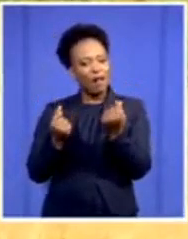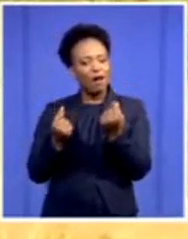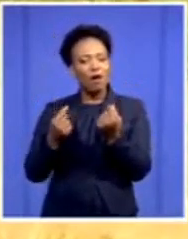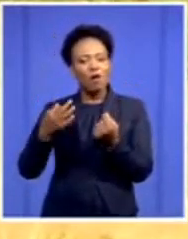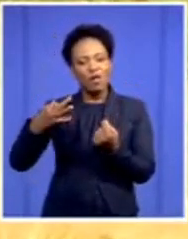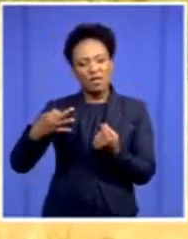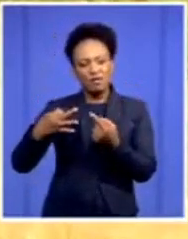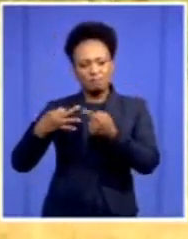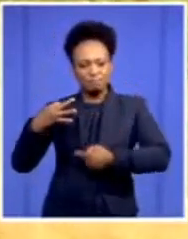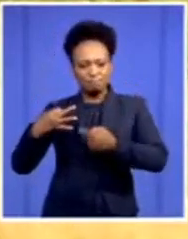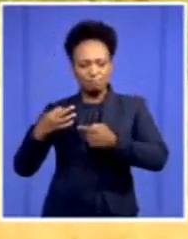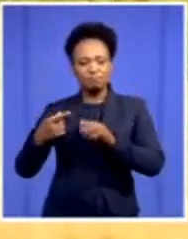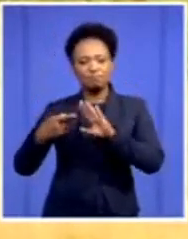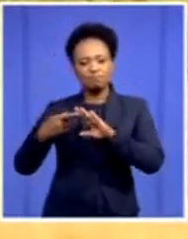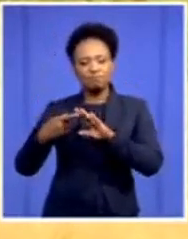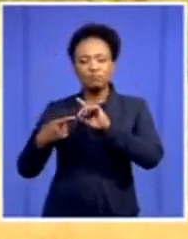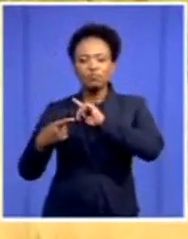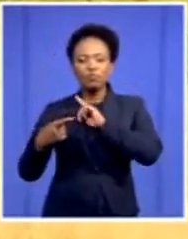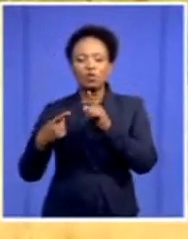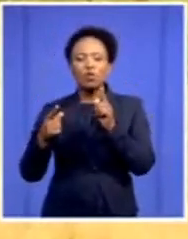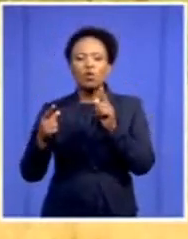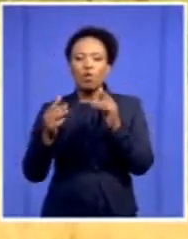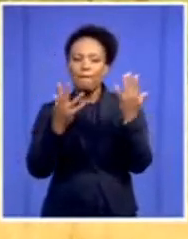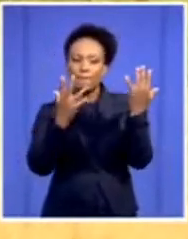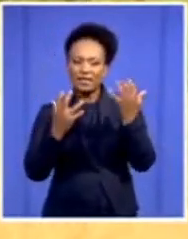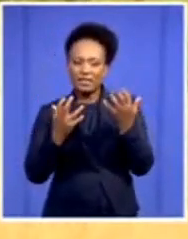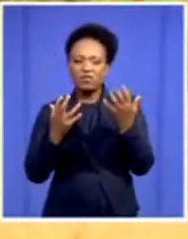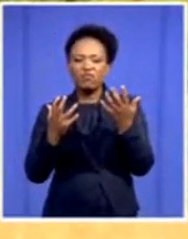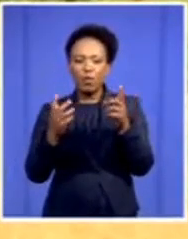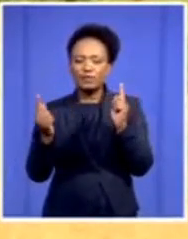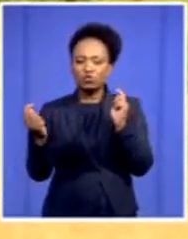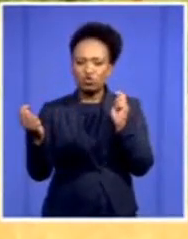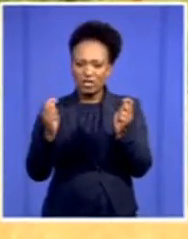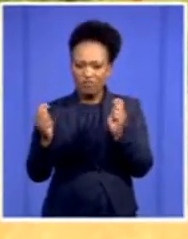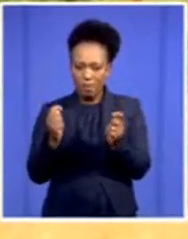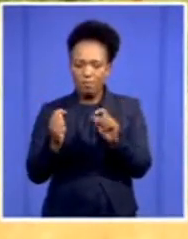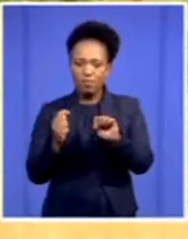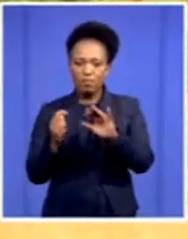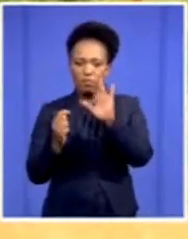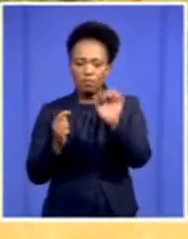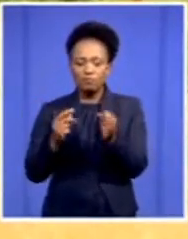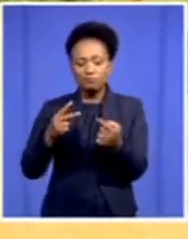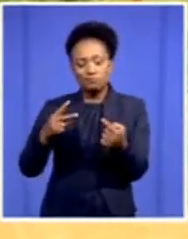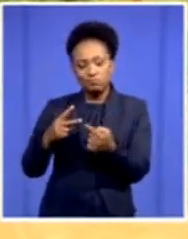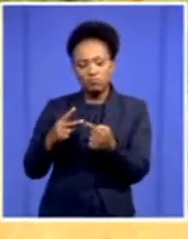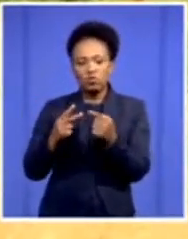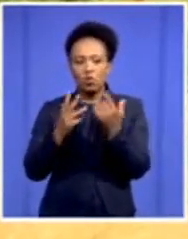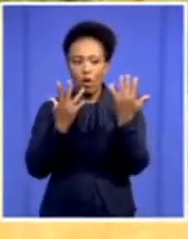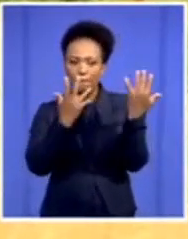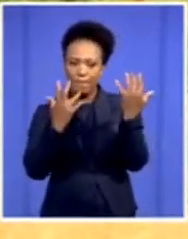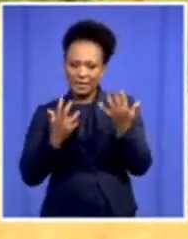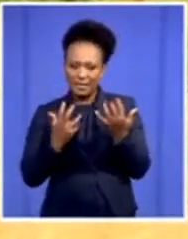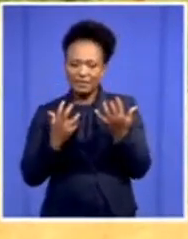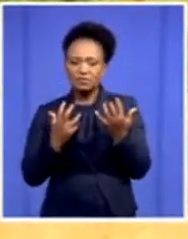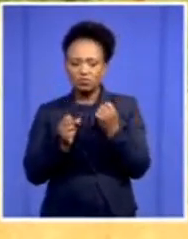enabling transformation in South Africa. Number two is budget that is going to make sure that there is stability in South Africa.